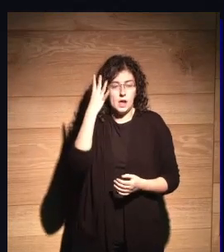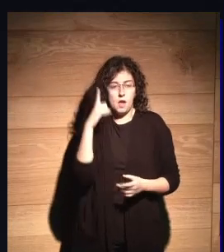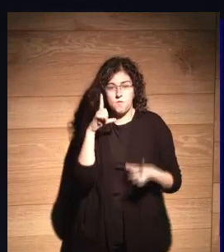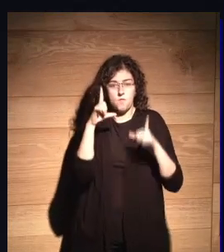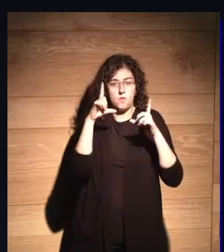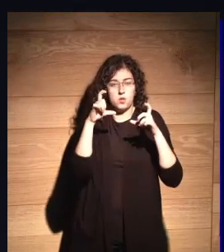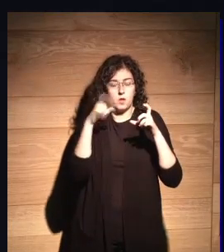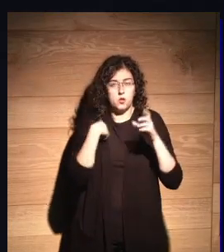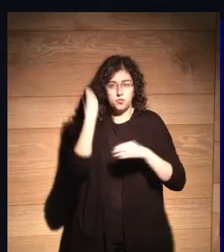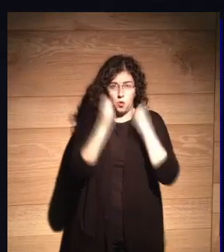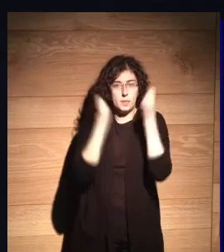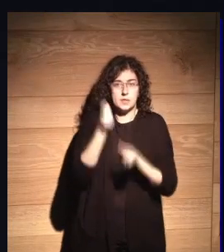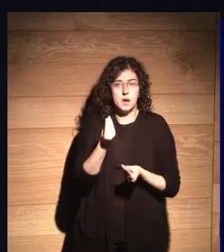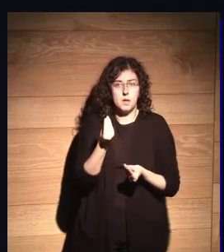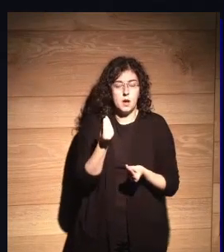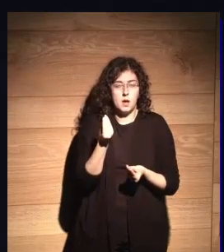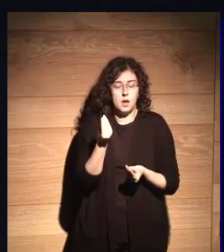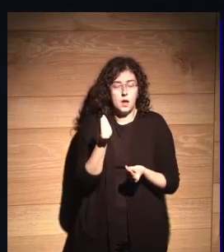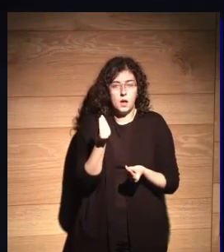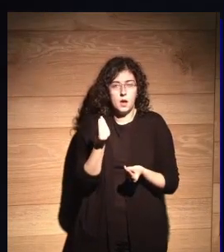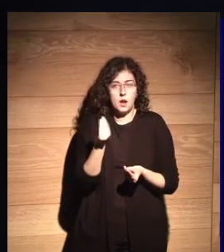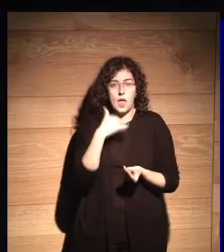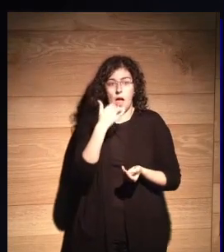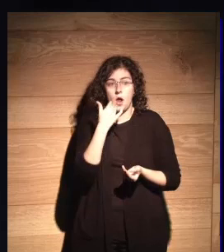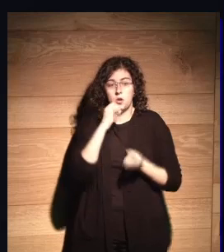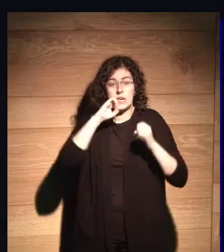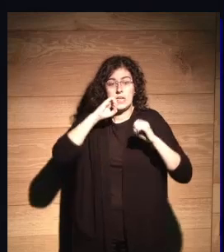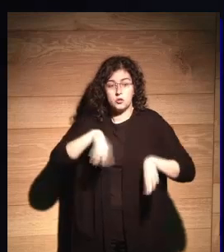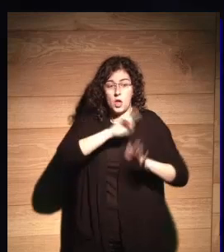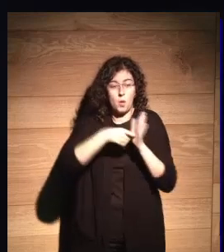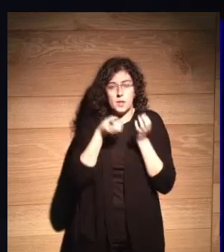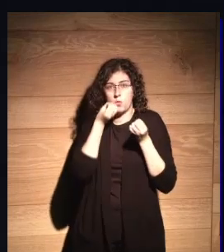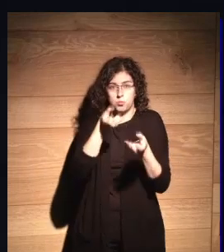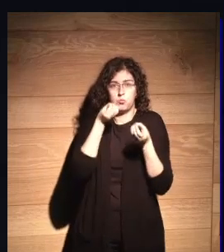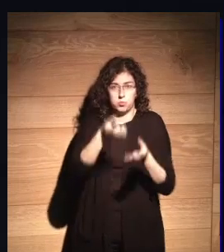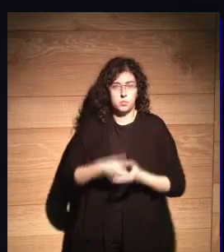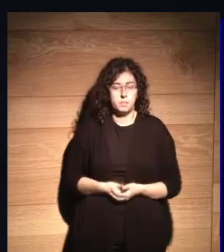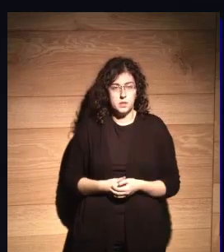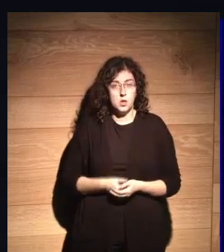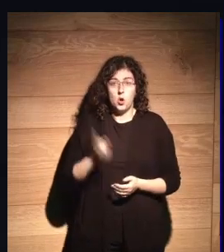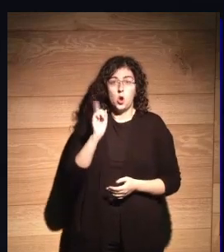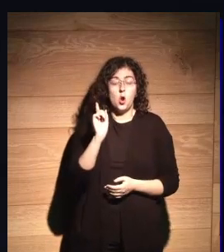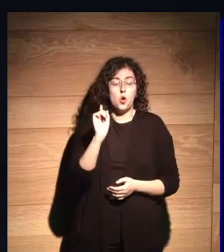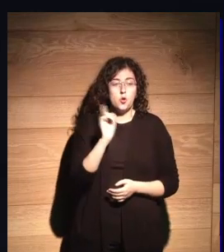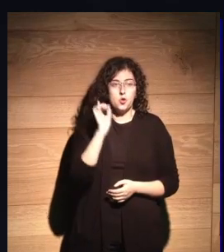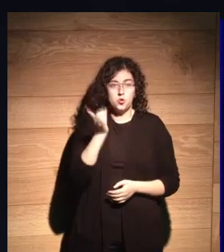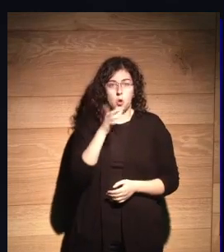be really told that story of women not only with the hat but